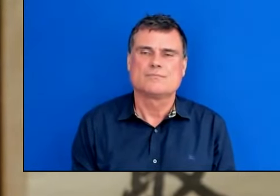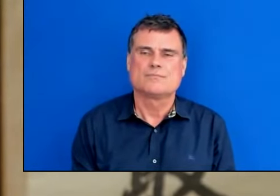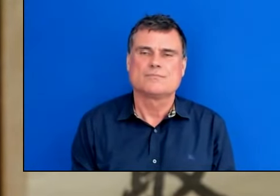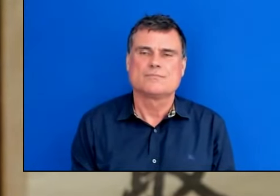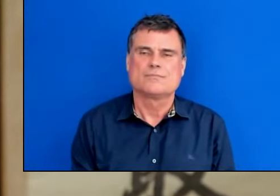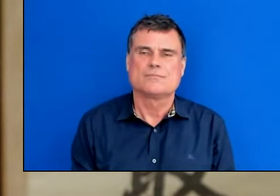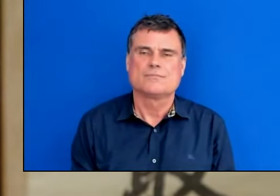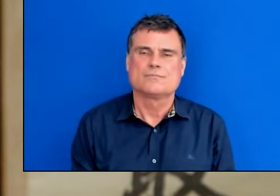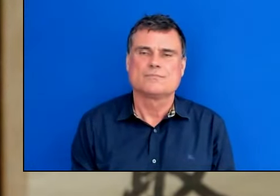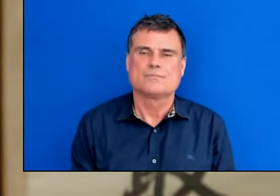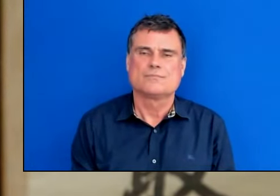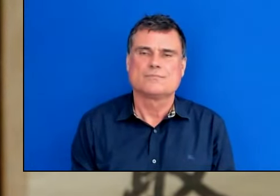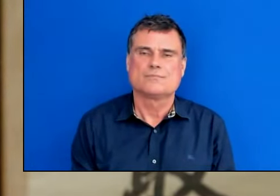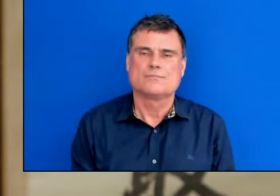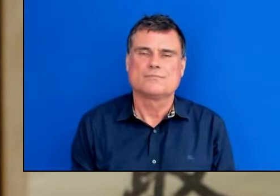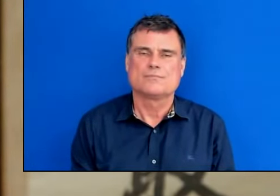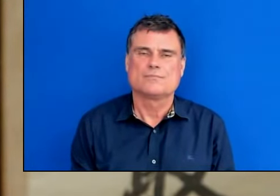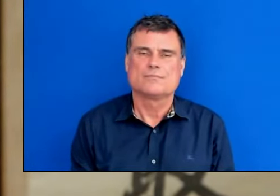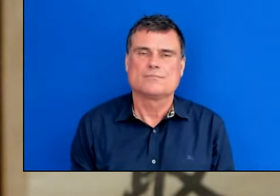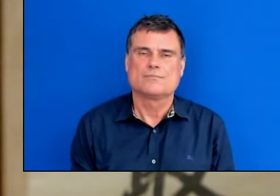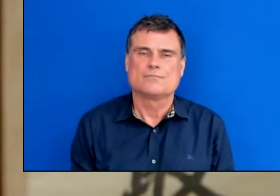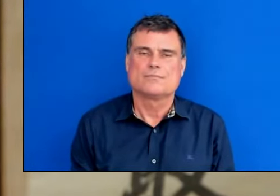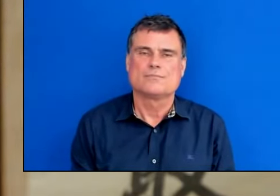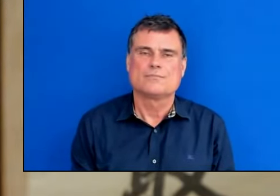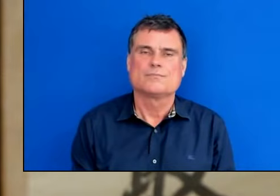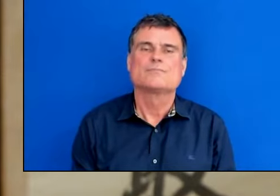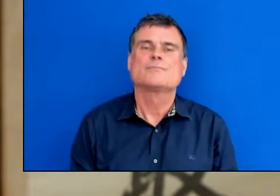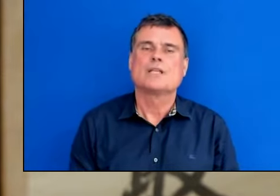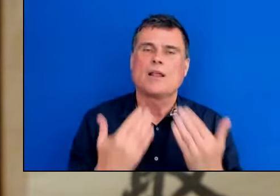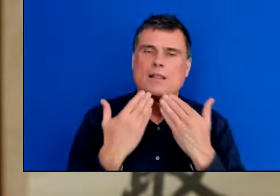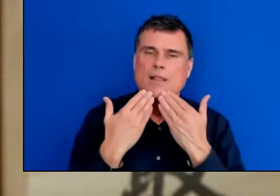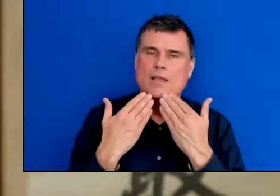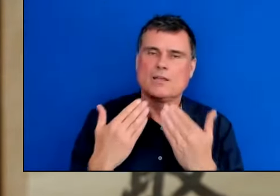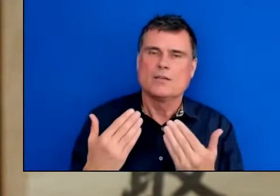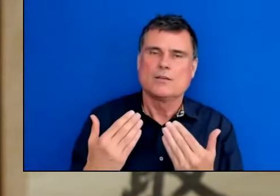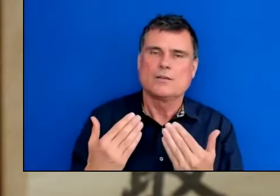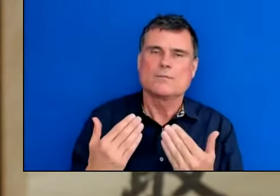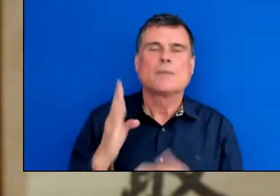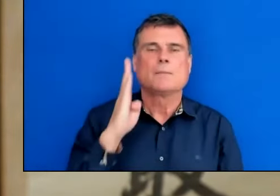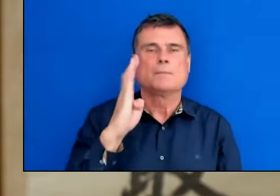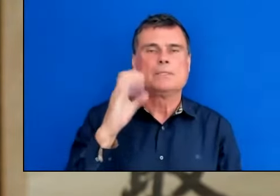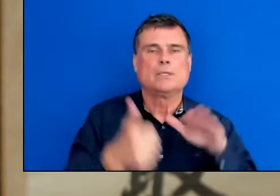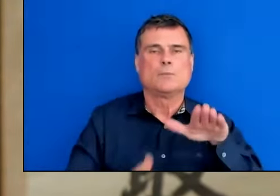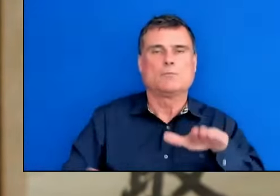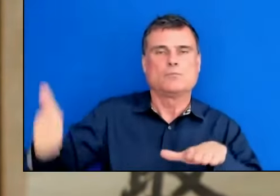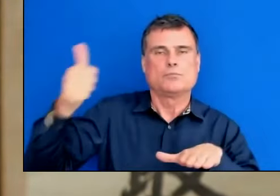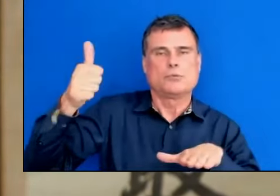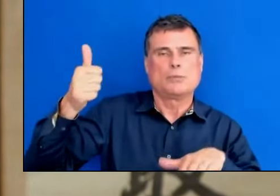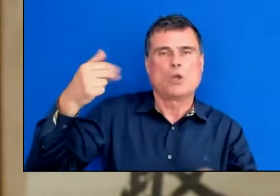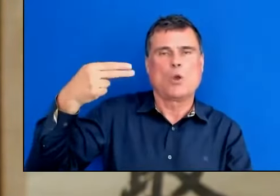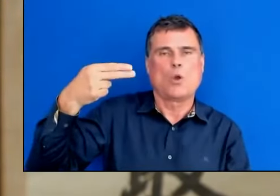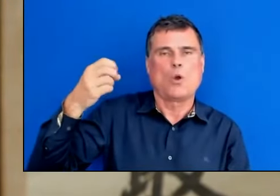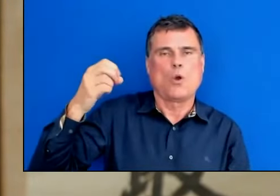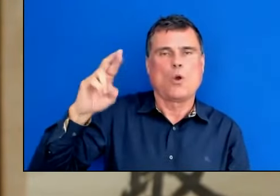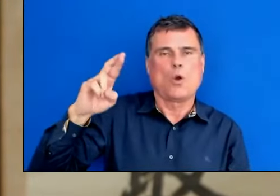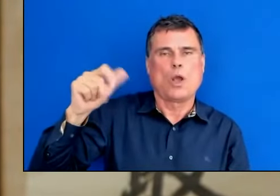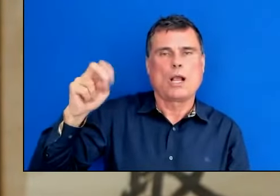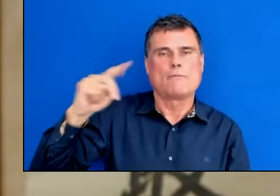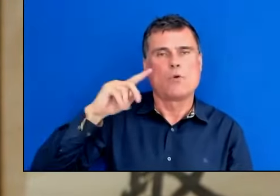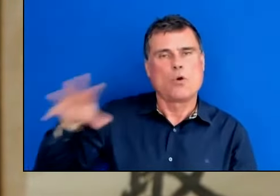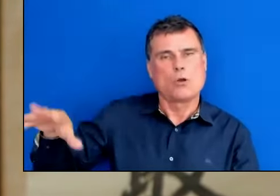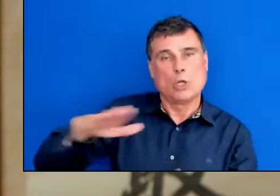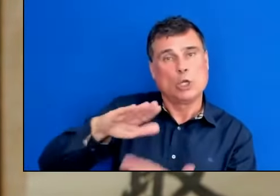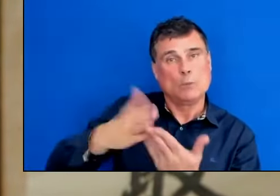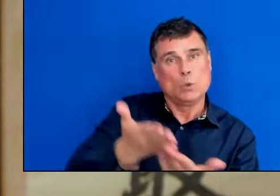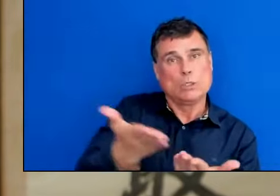We thank you, Premier Horgan, for engaging with our community and